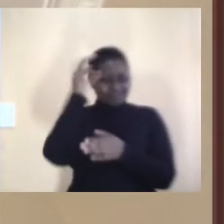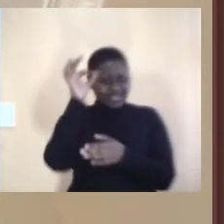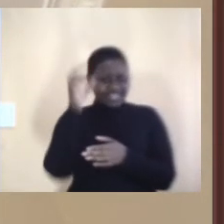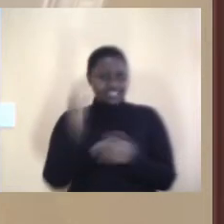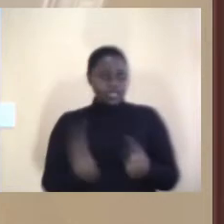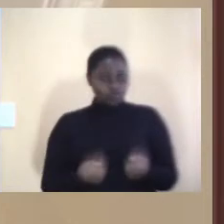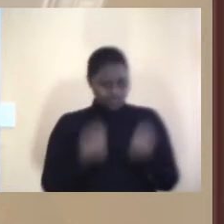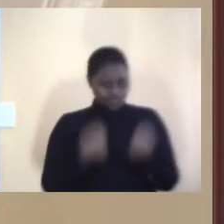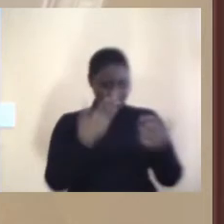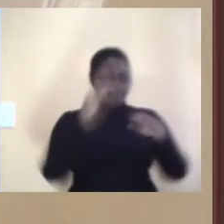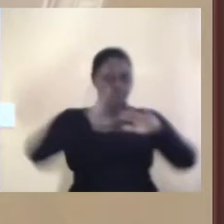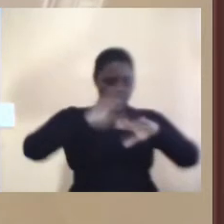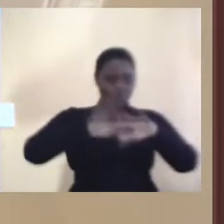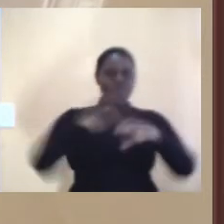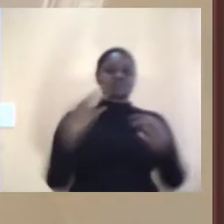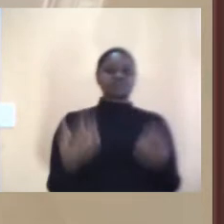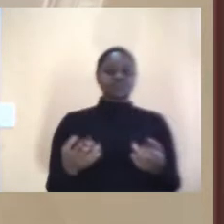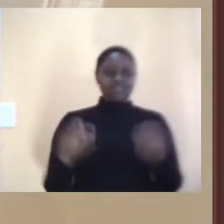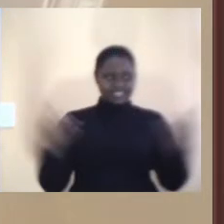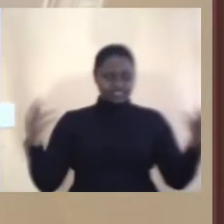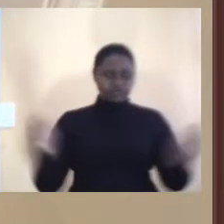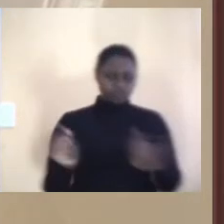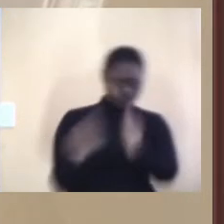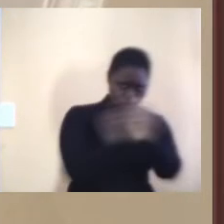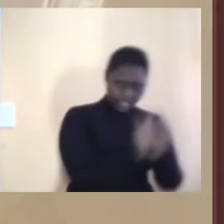them more resources. Partner with